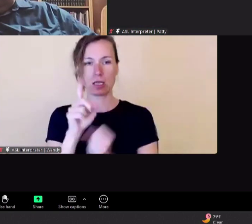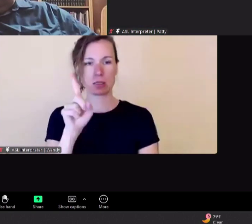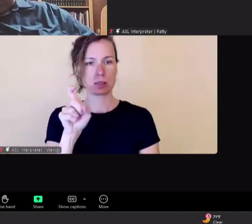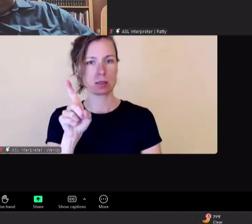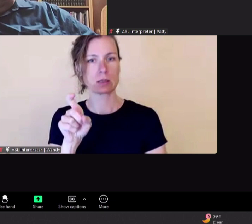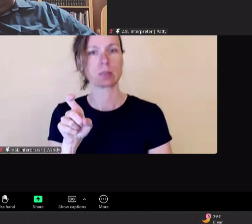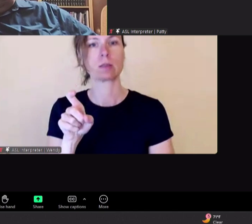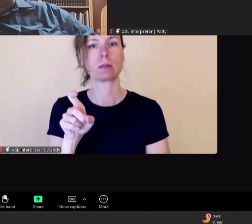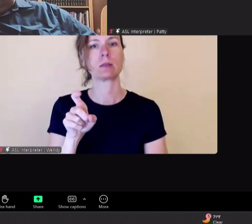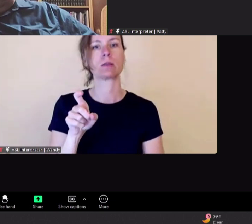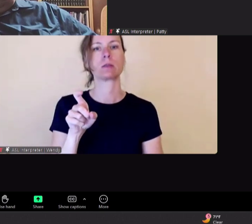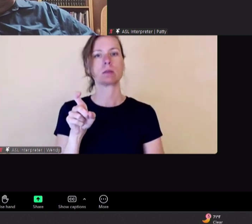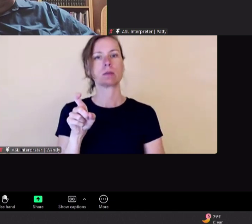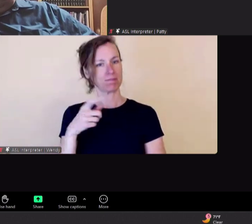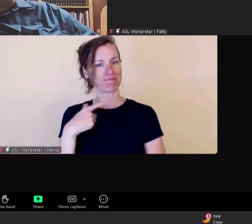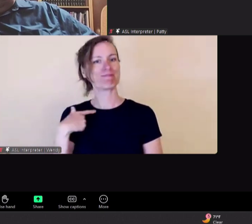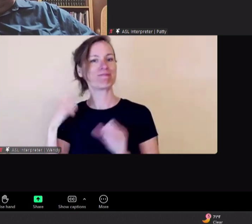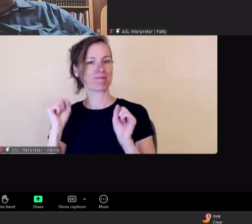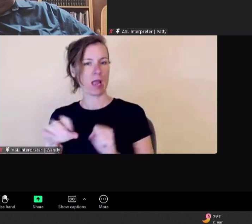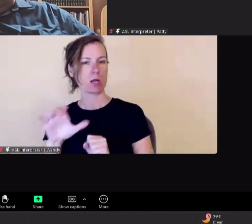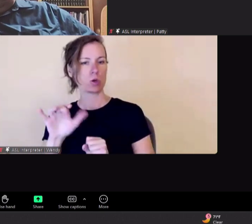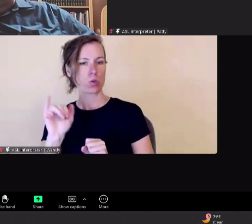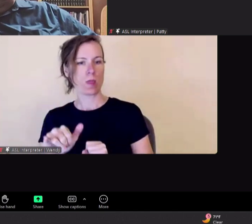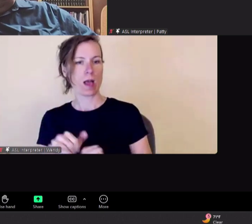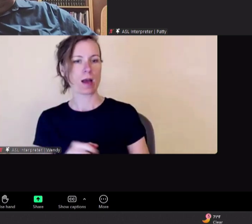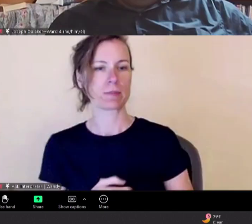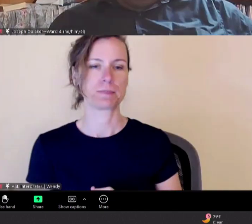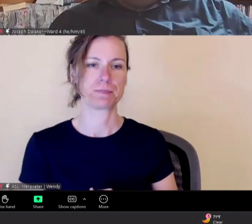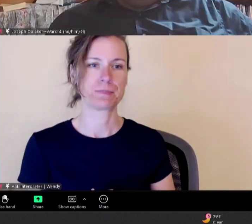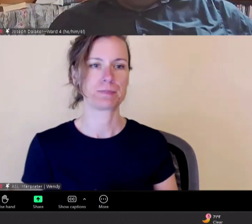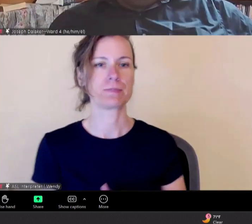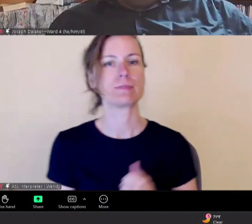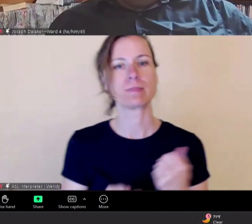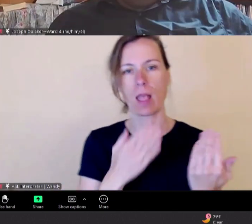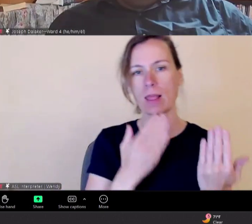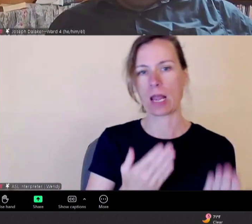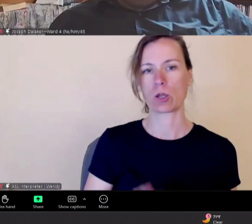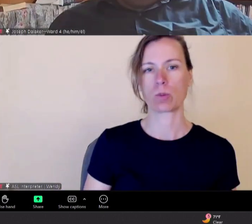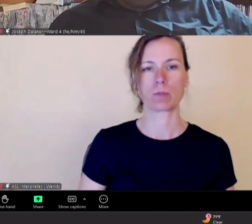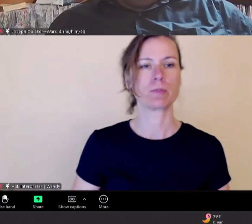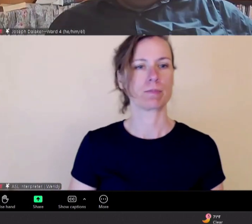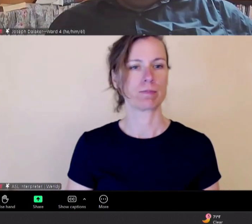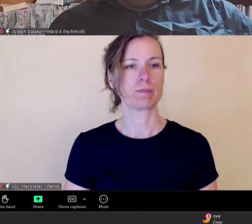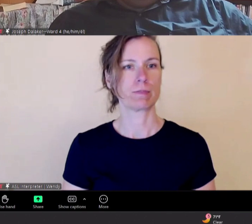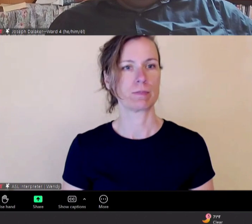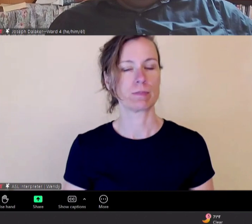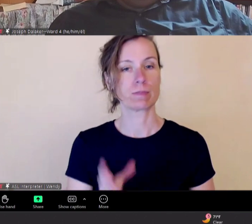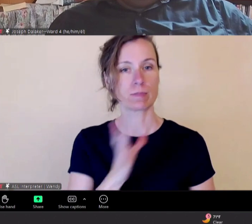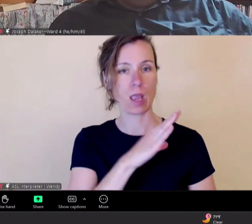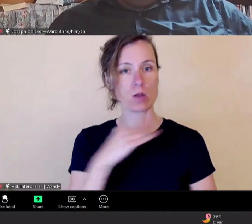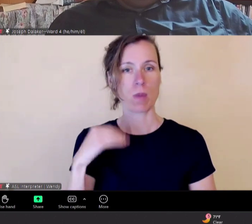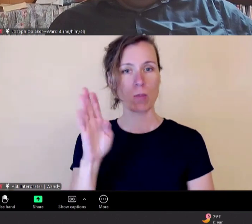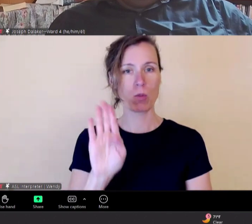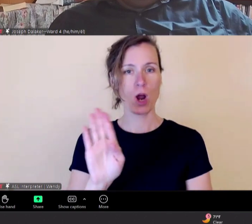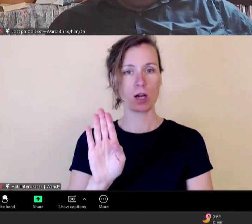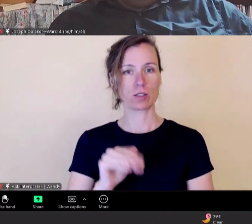No, I can definitely do that. All right, thank you. My pleasure. Councilman Brennan?